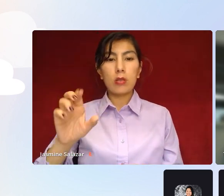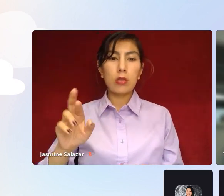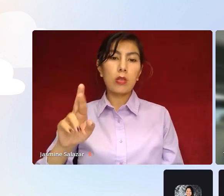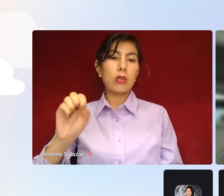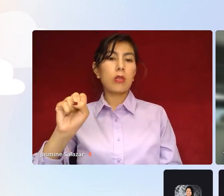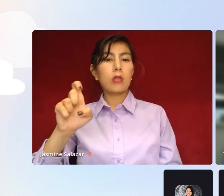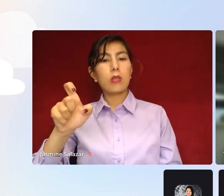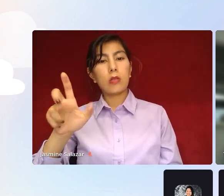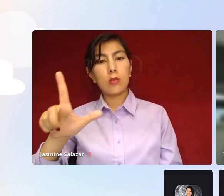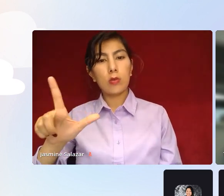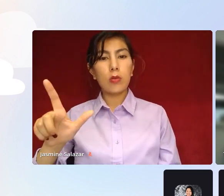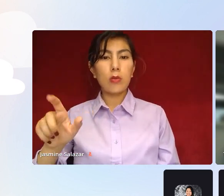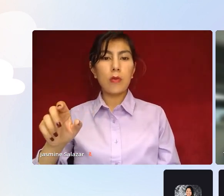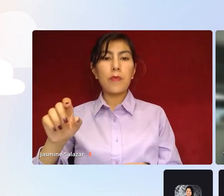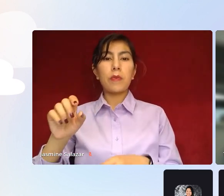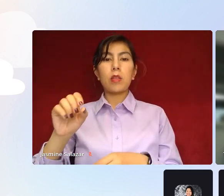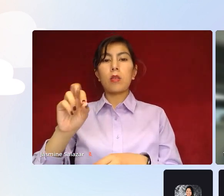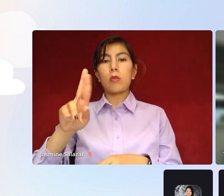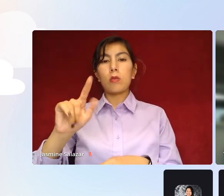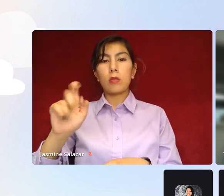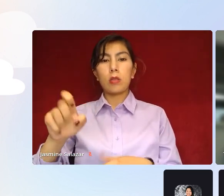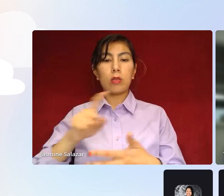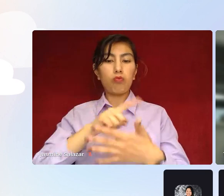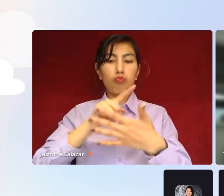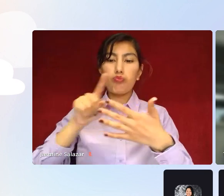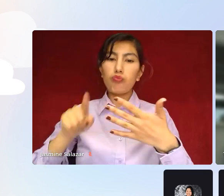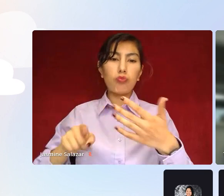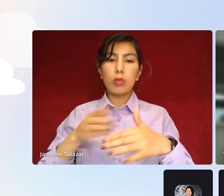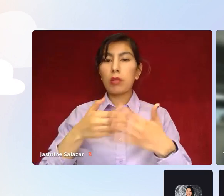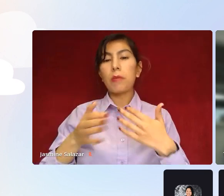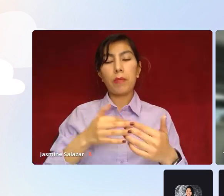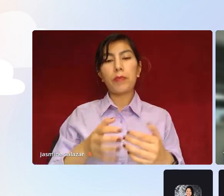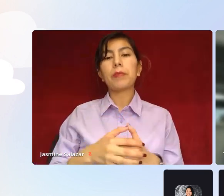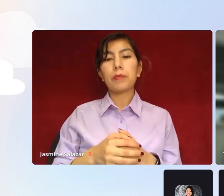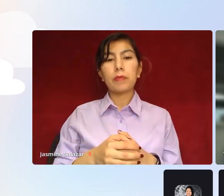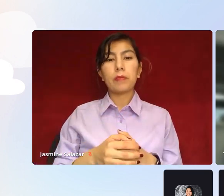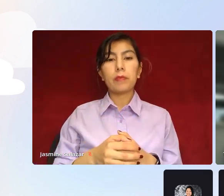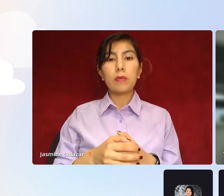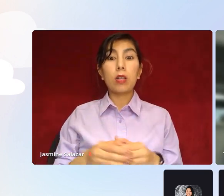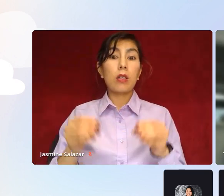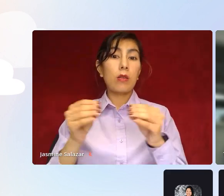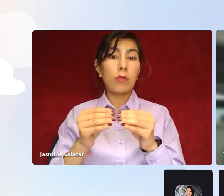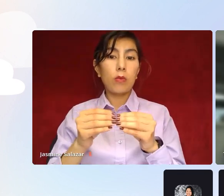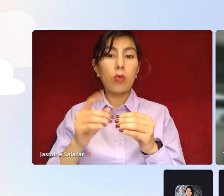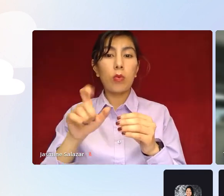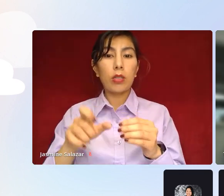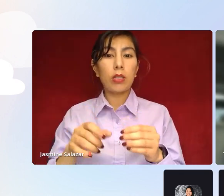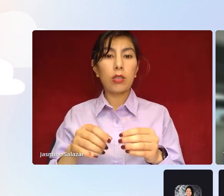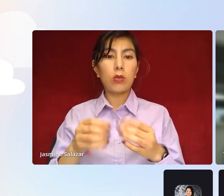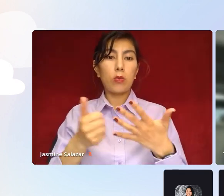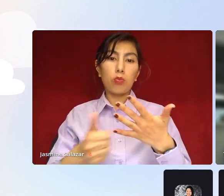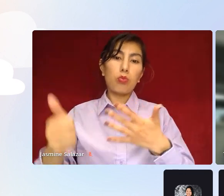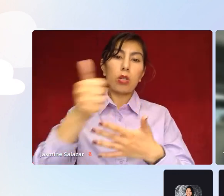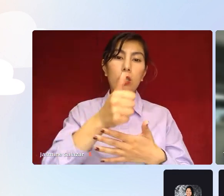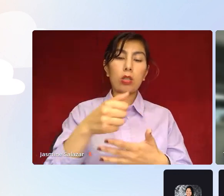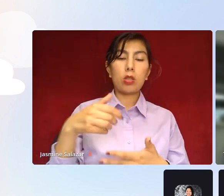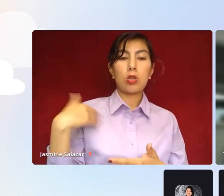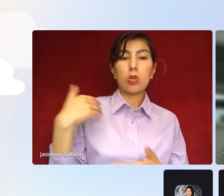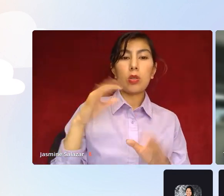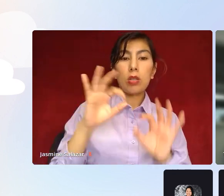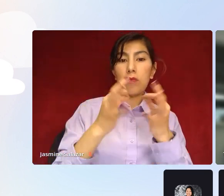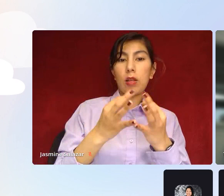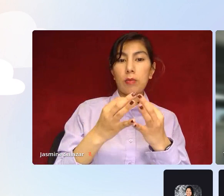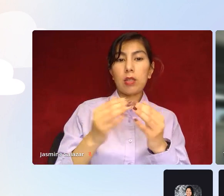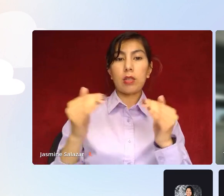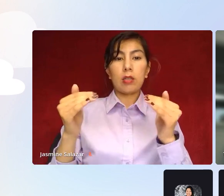orientation, ability, or socioeconomic status. Furthermore, we must prioritize the inclusion of youth and families as equal